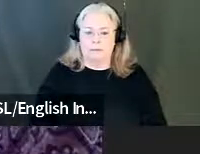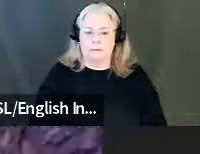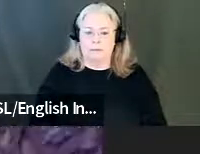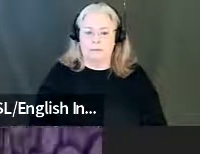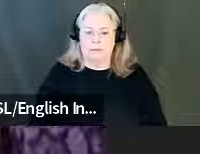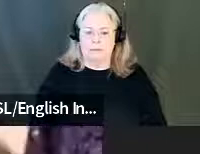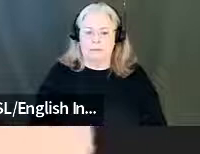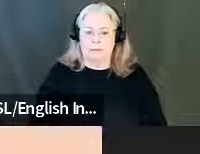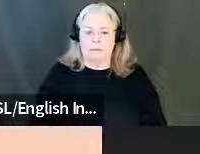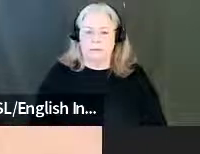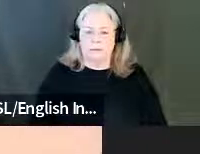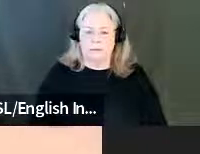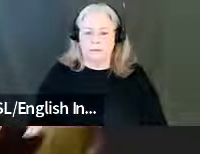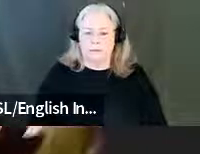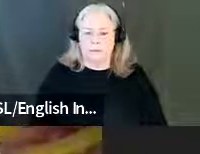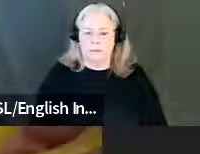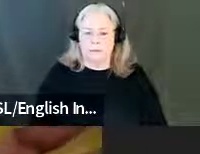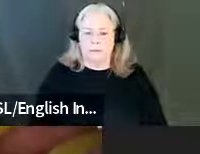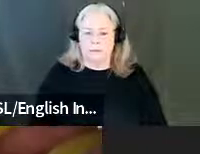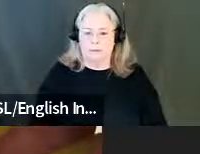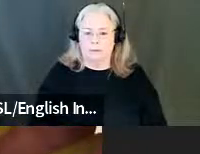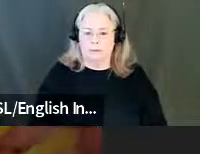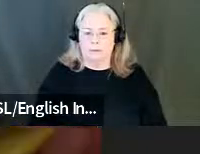and take a pair of scissors